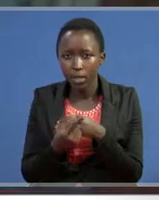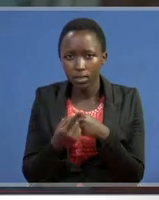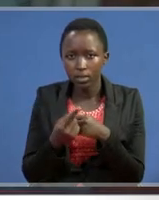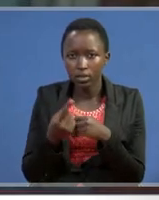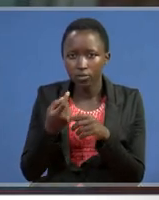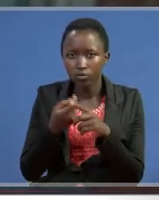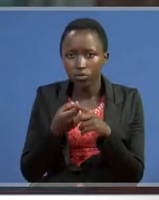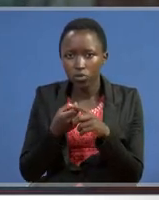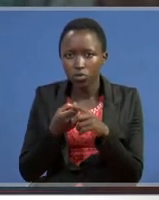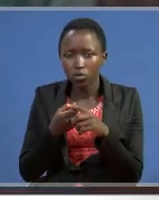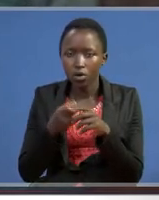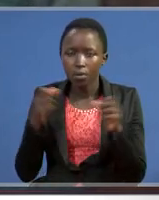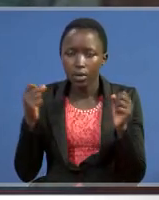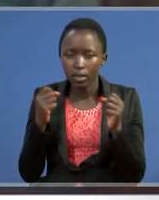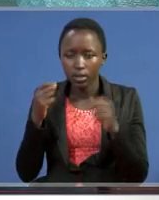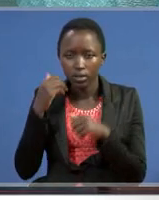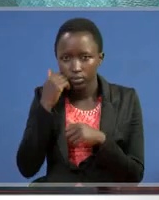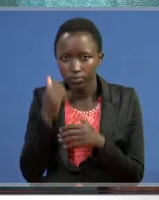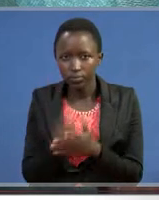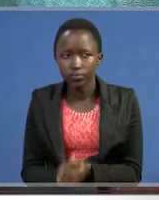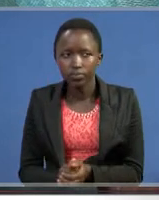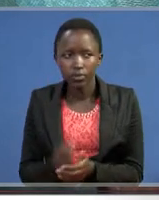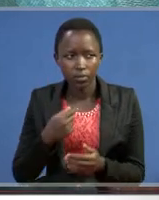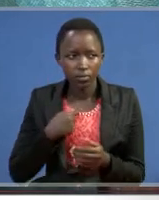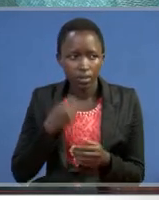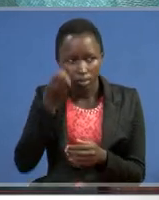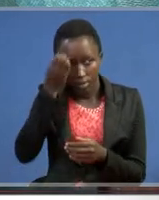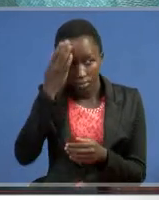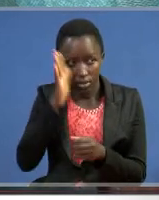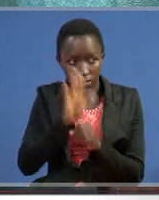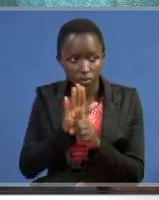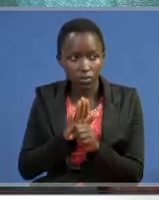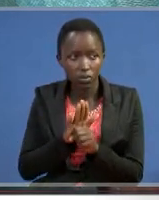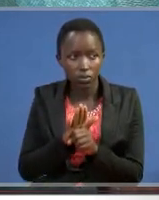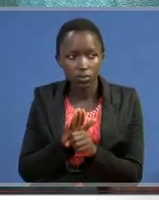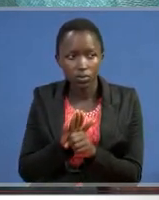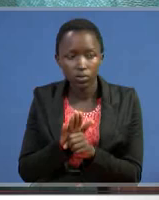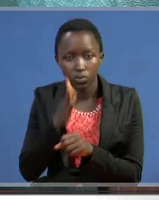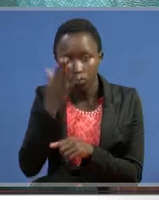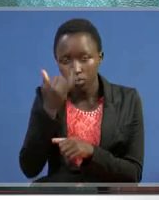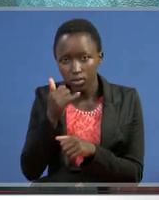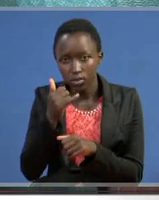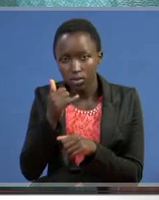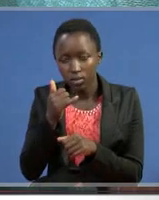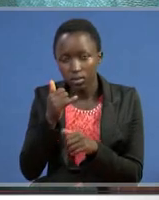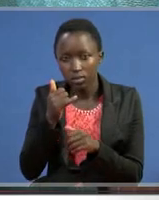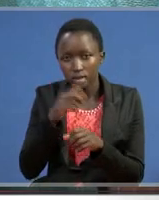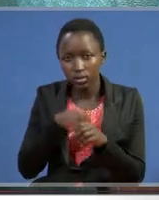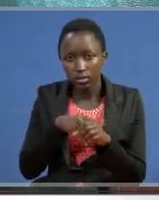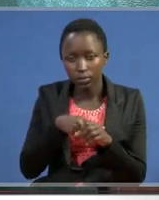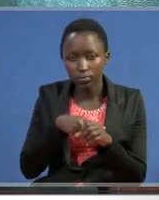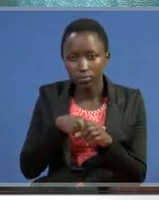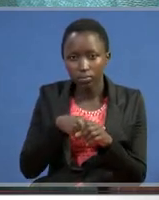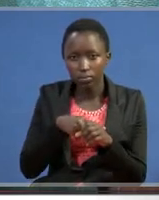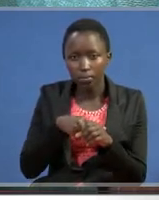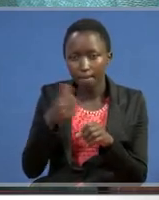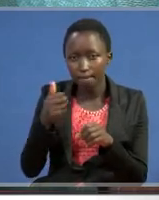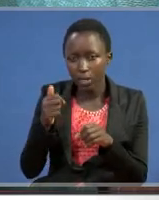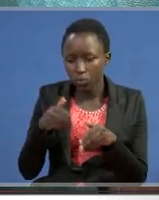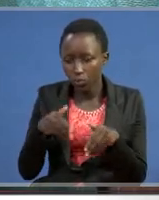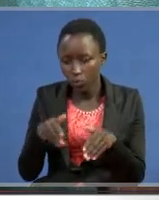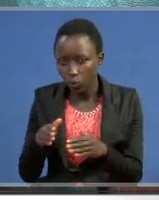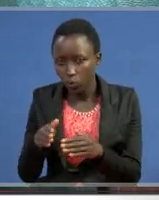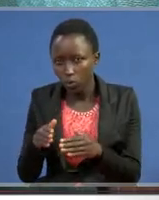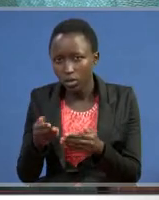recovering from a bout of malaria in English took us on a sandbar water come aboard a liquid ammonia leopard I